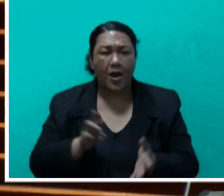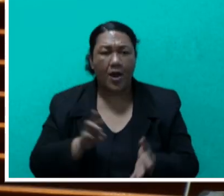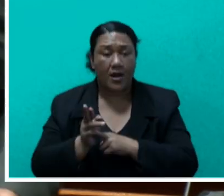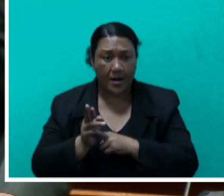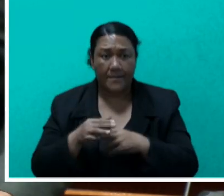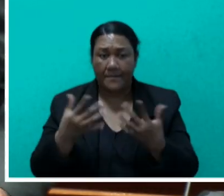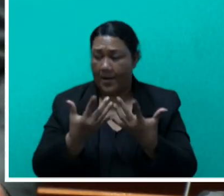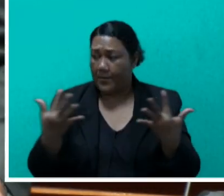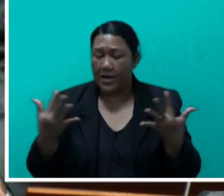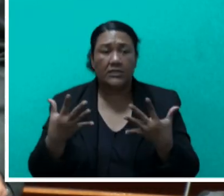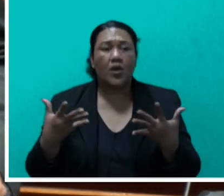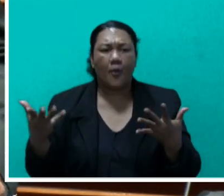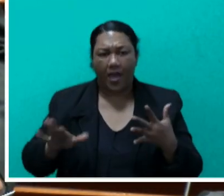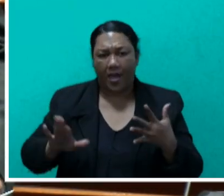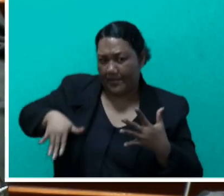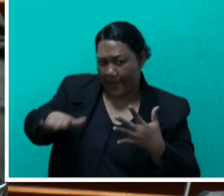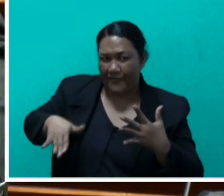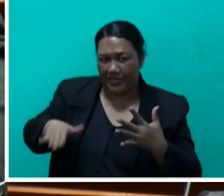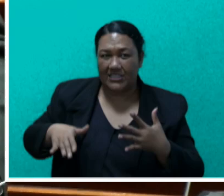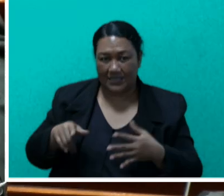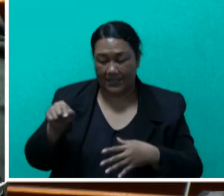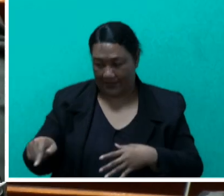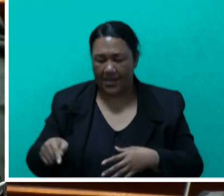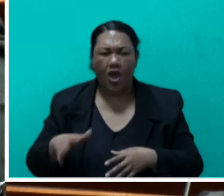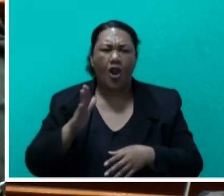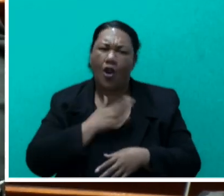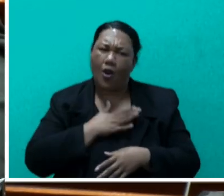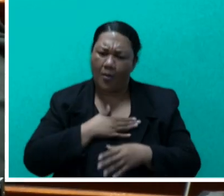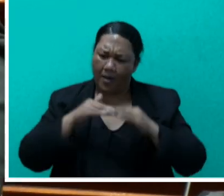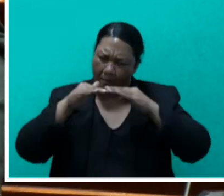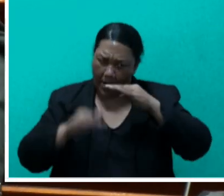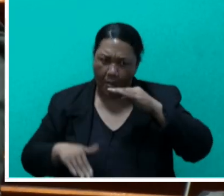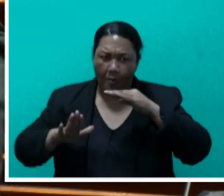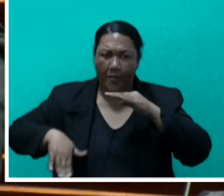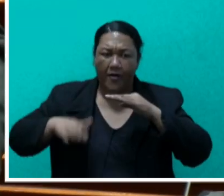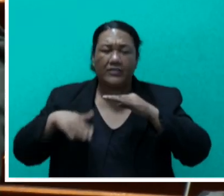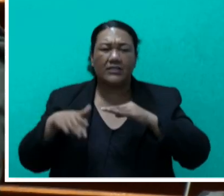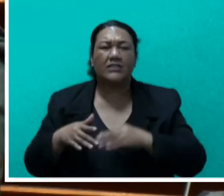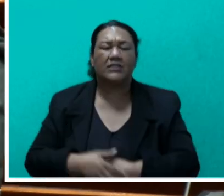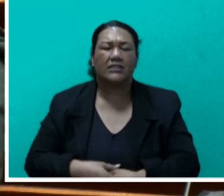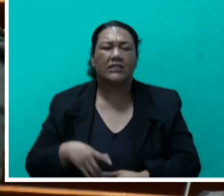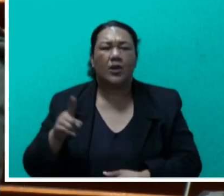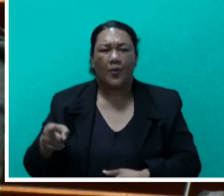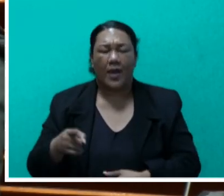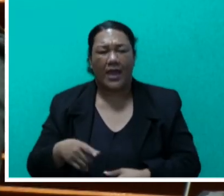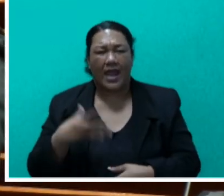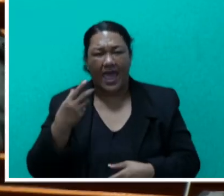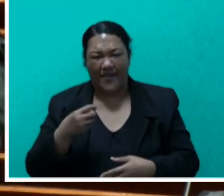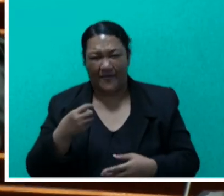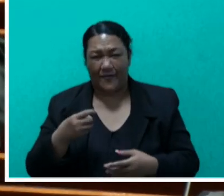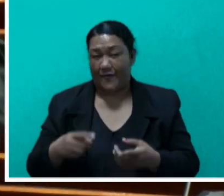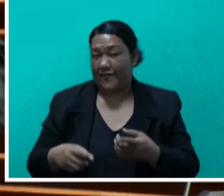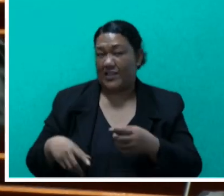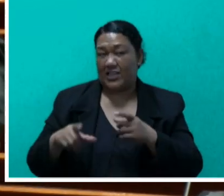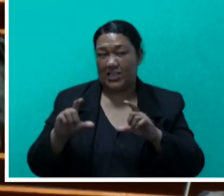line and are most likely to fall below the poverty line when faced with economic shocks such as the COVID-19